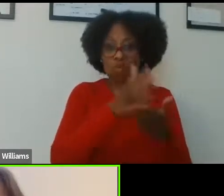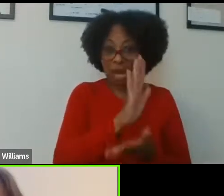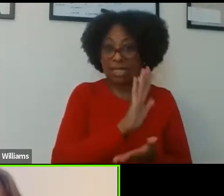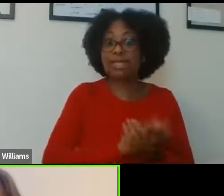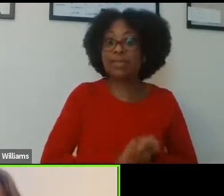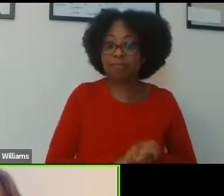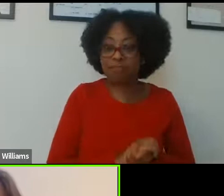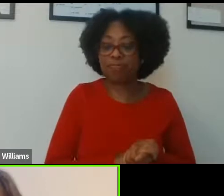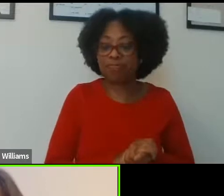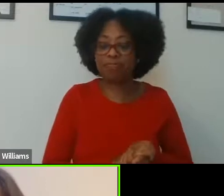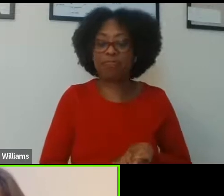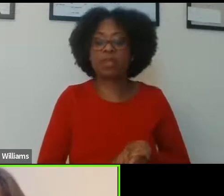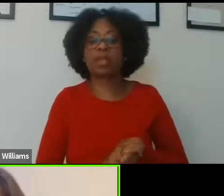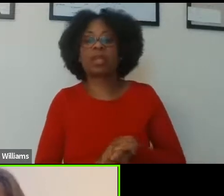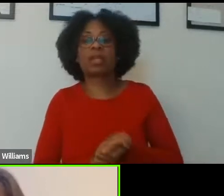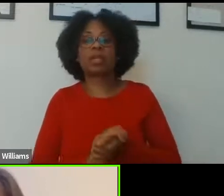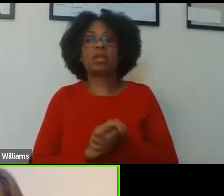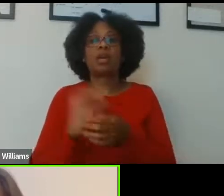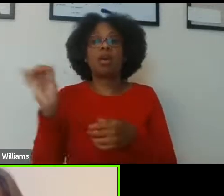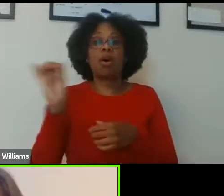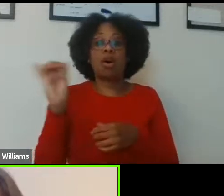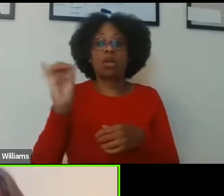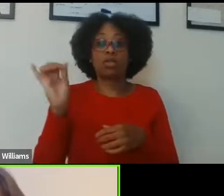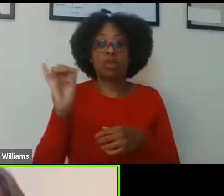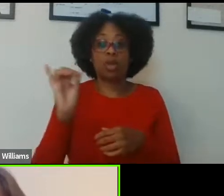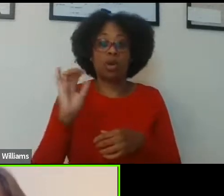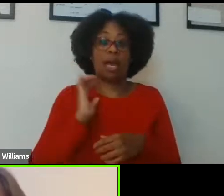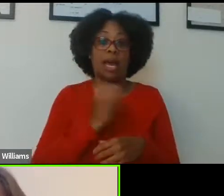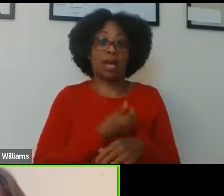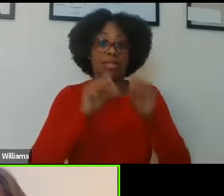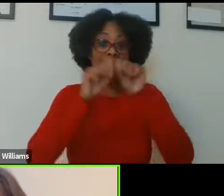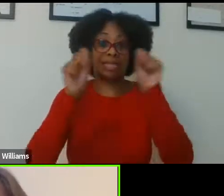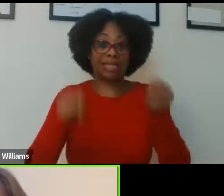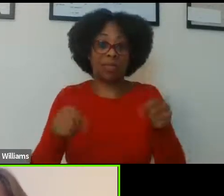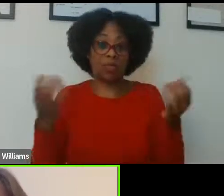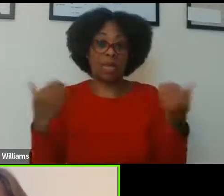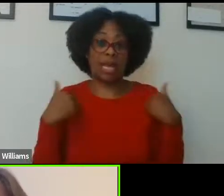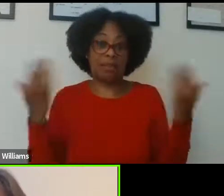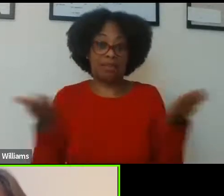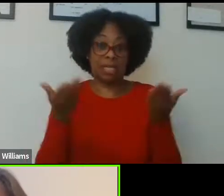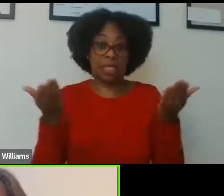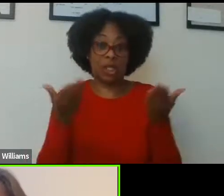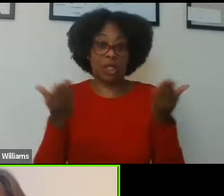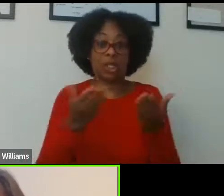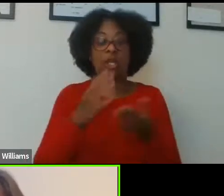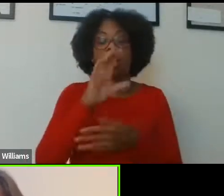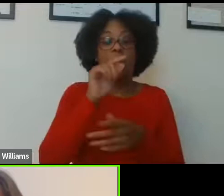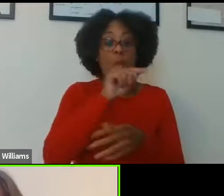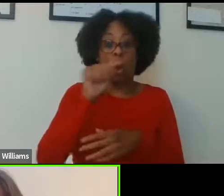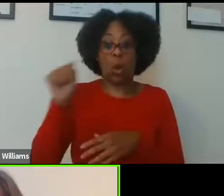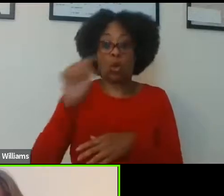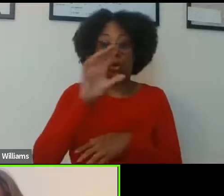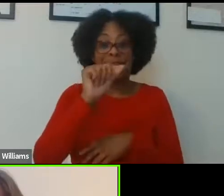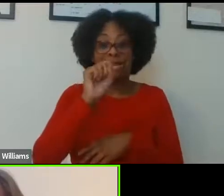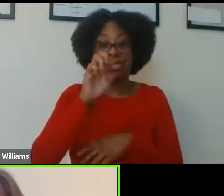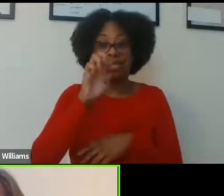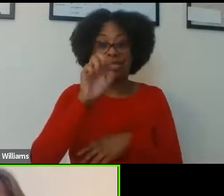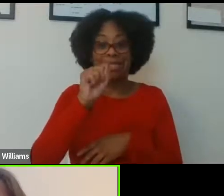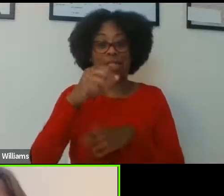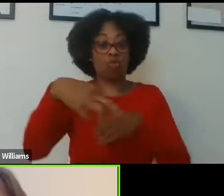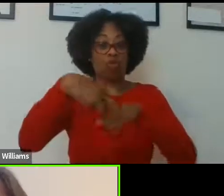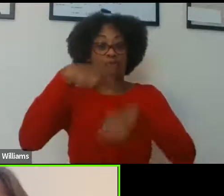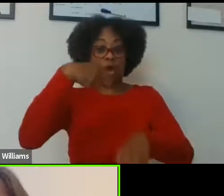Through the subject matter expert system that we have at dLCV, these cases often get referred to me to talk to